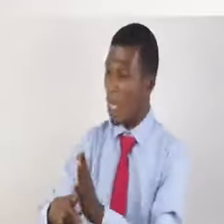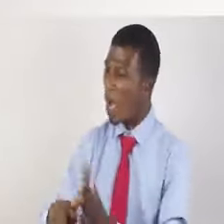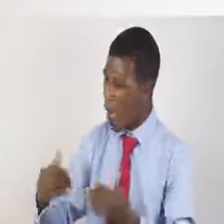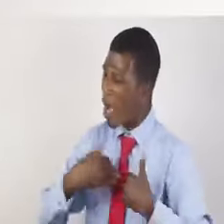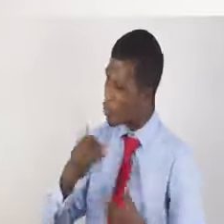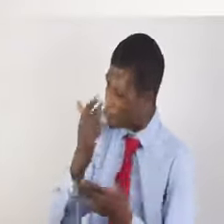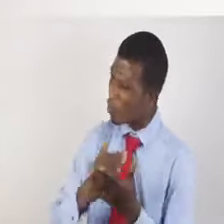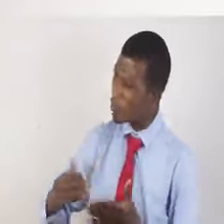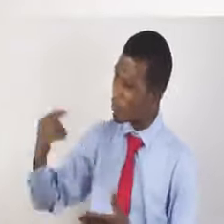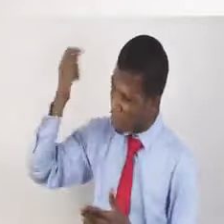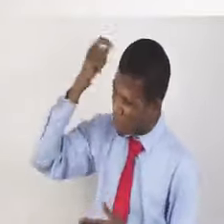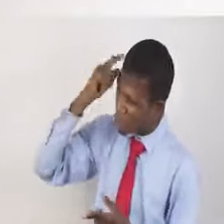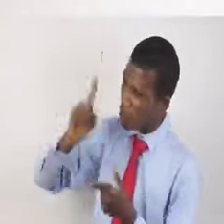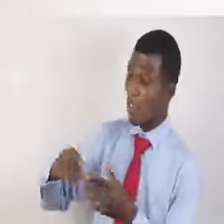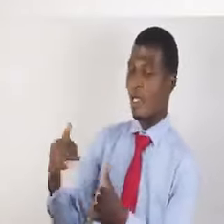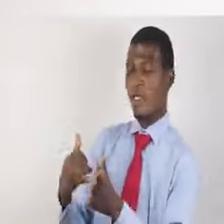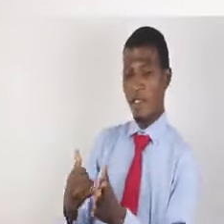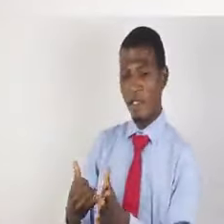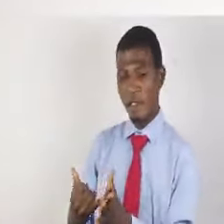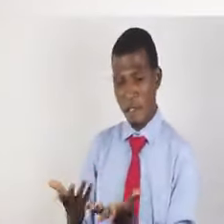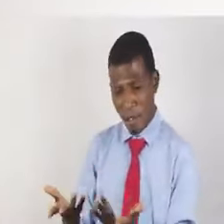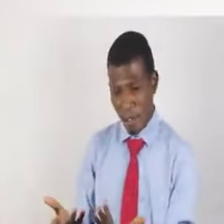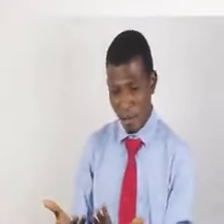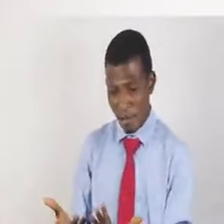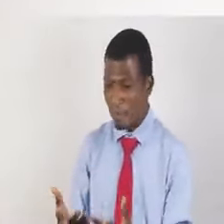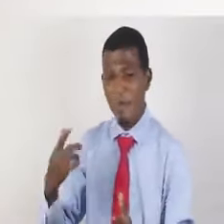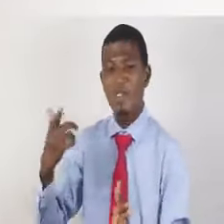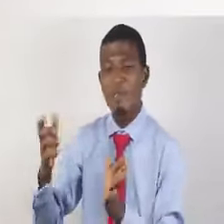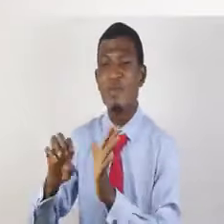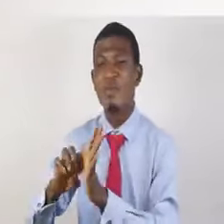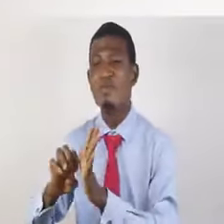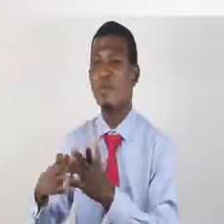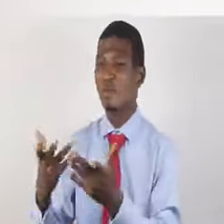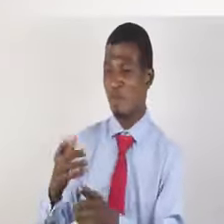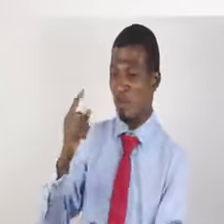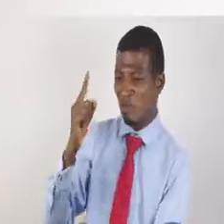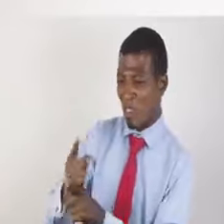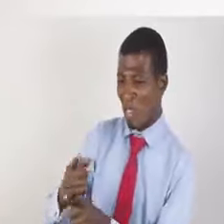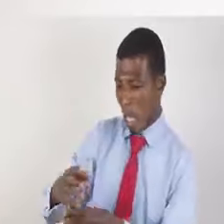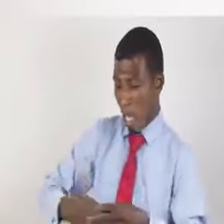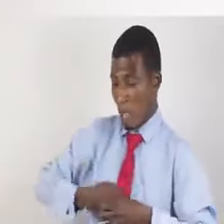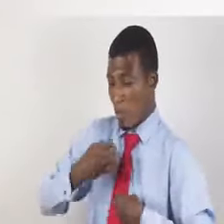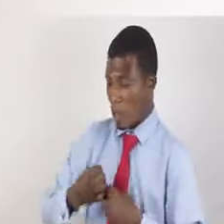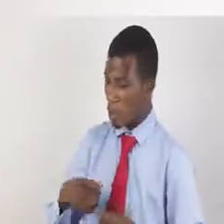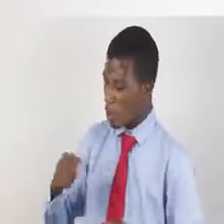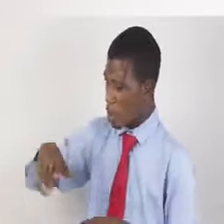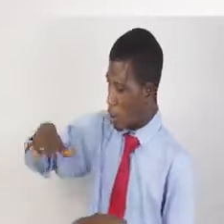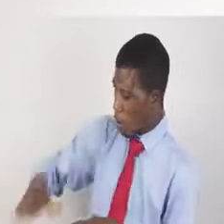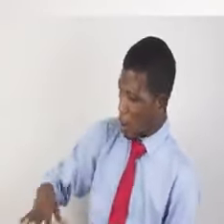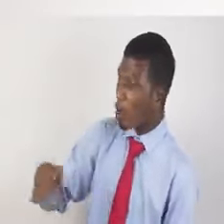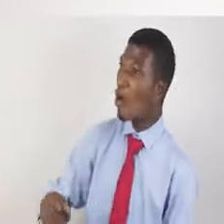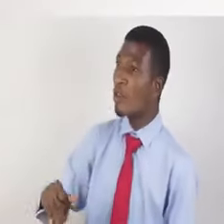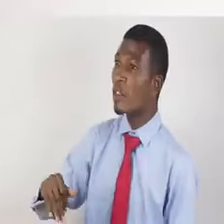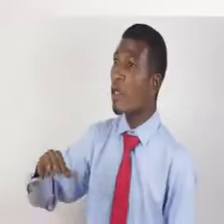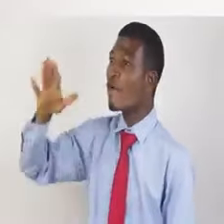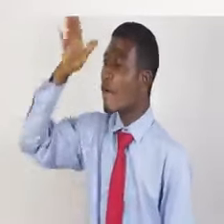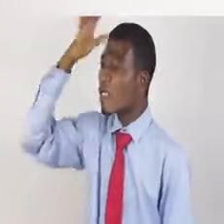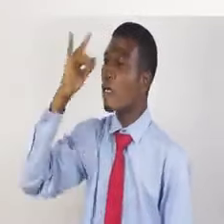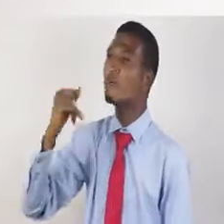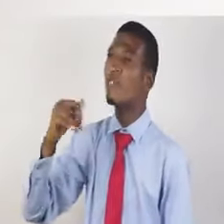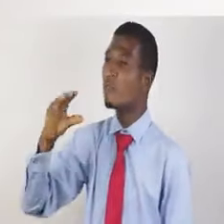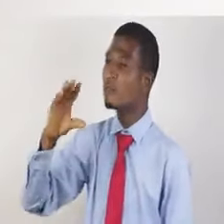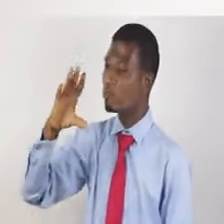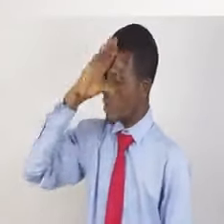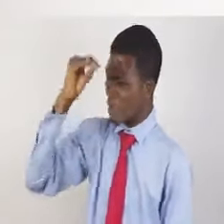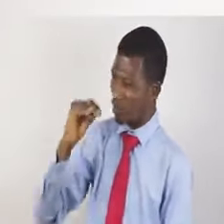does have some sense to it. For example, we may have heard the expression, the child is the father of the